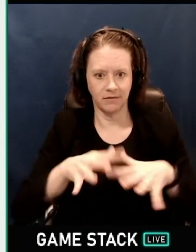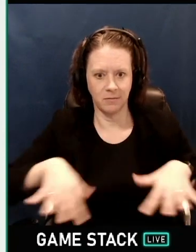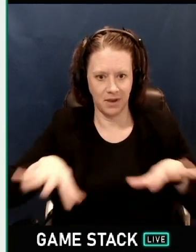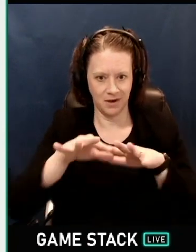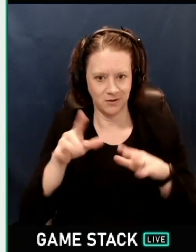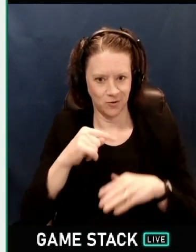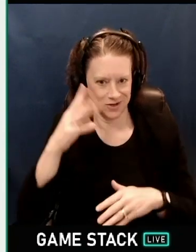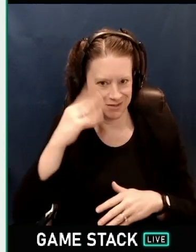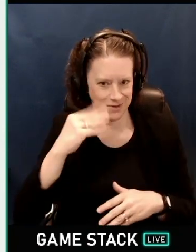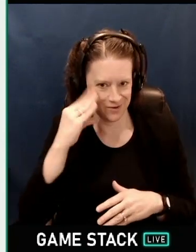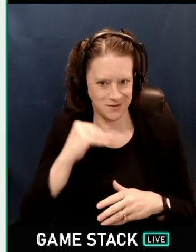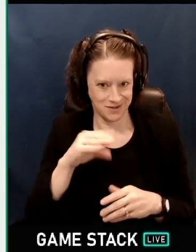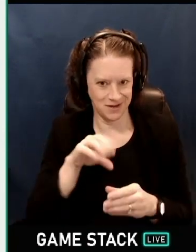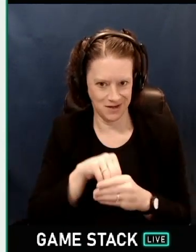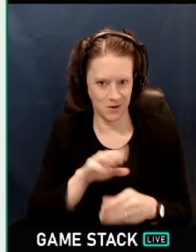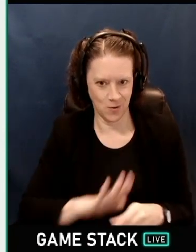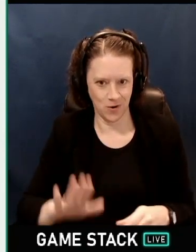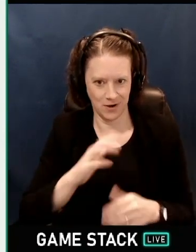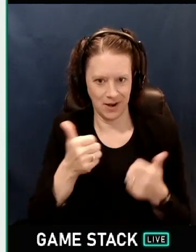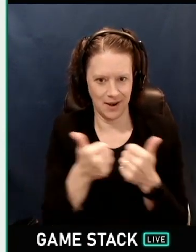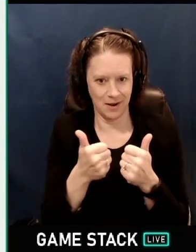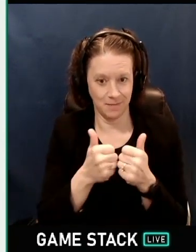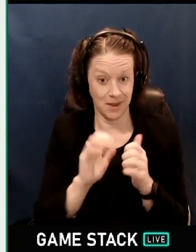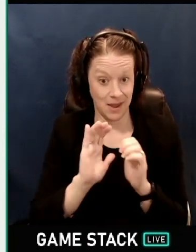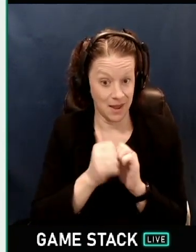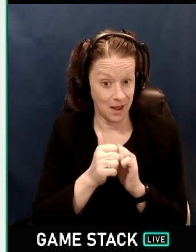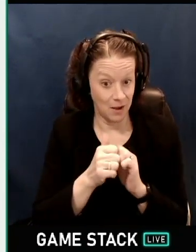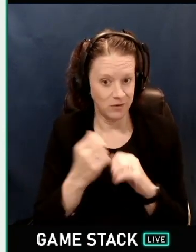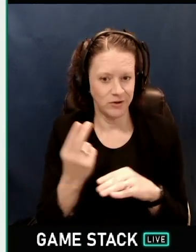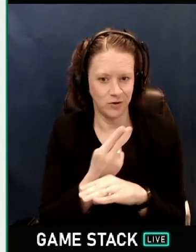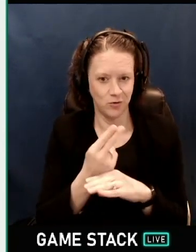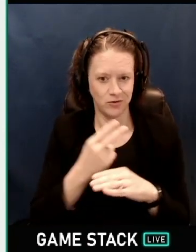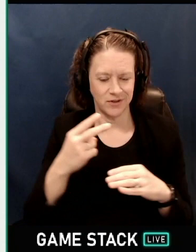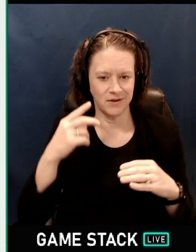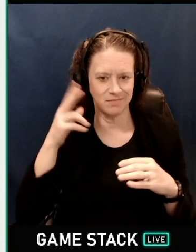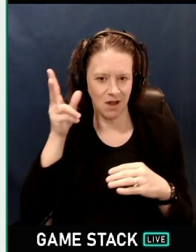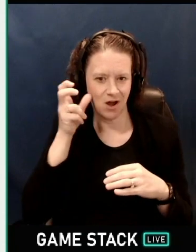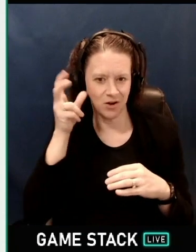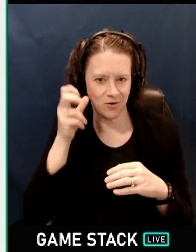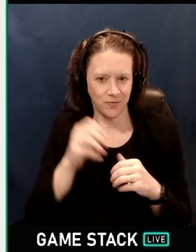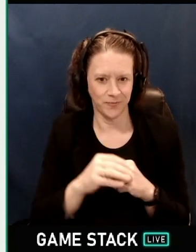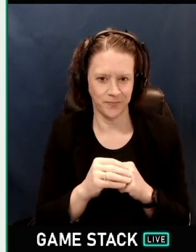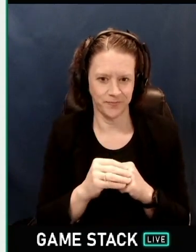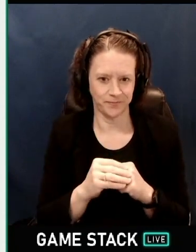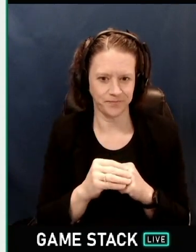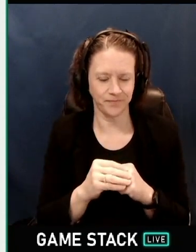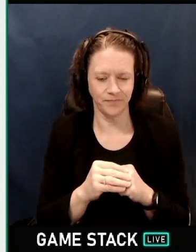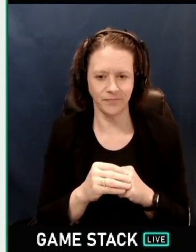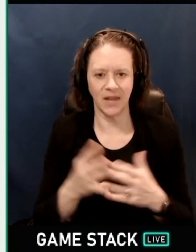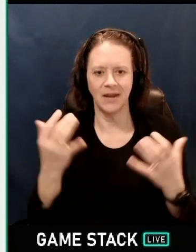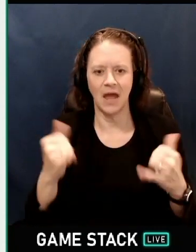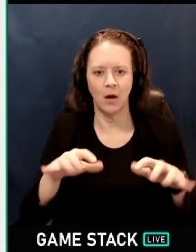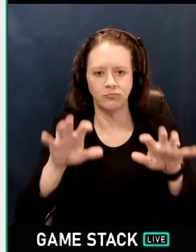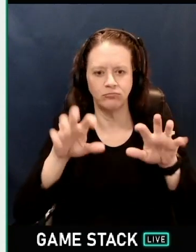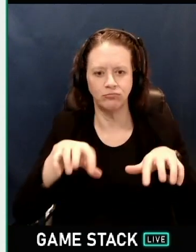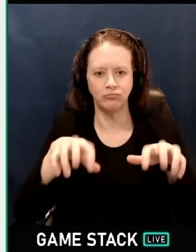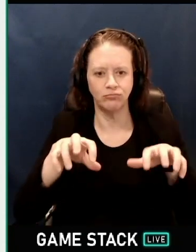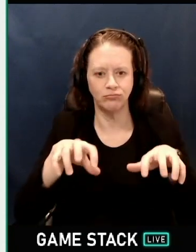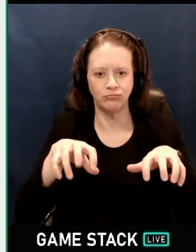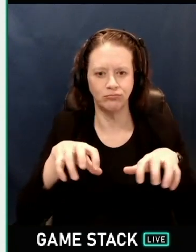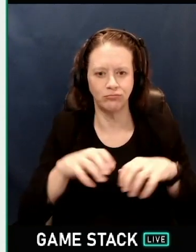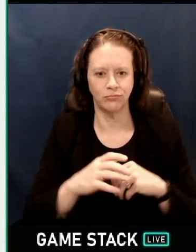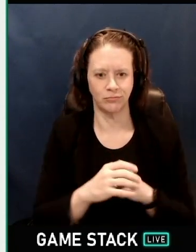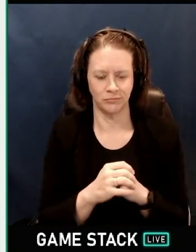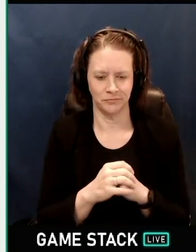game just through the audio. So let's play a little rainstorm for you.